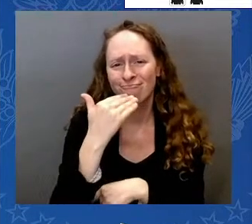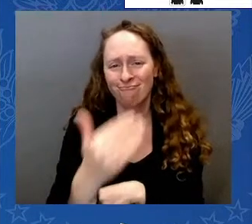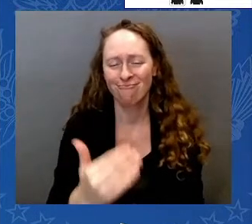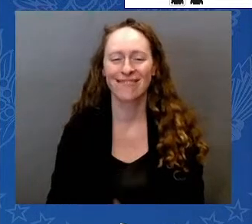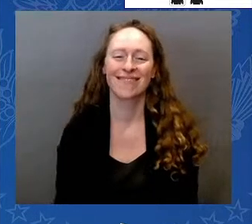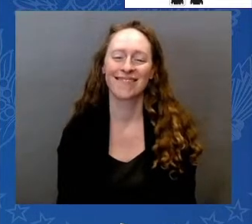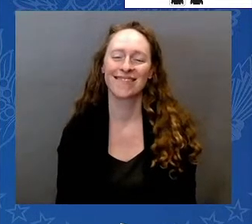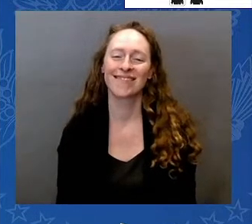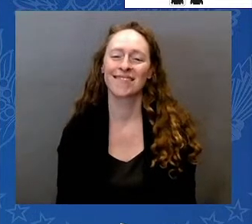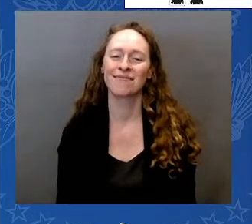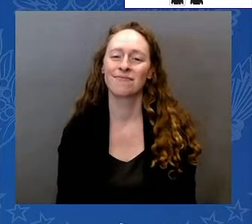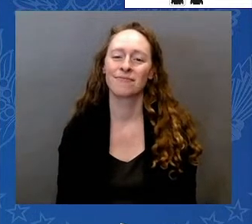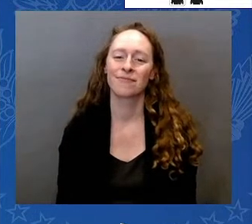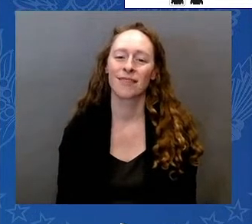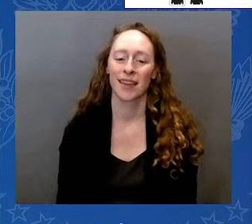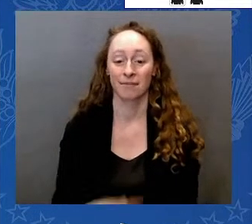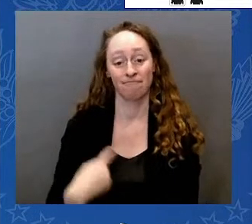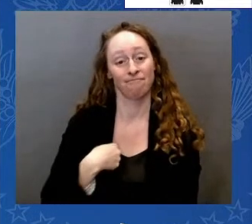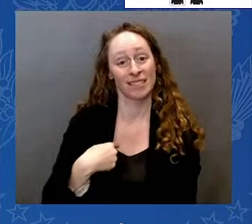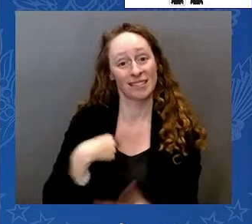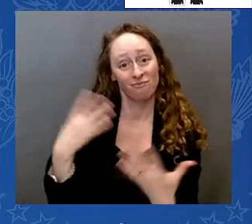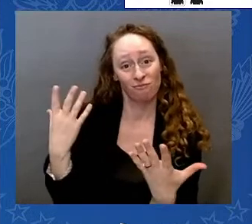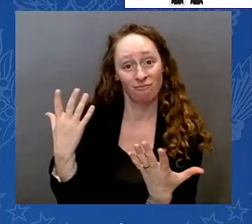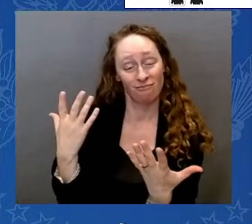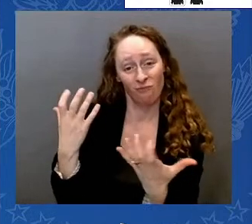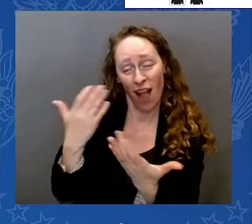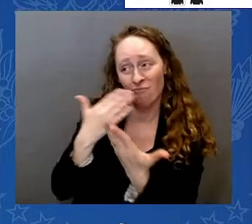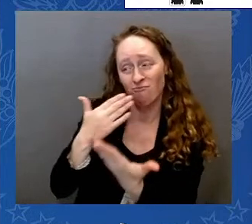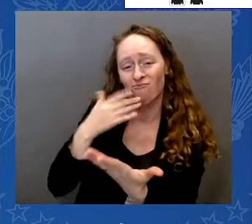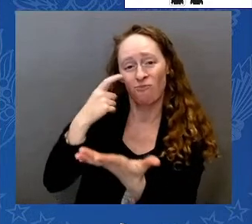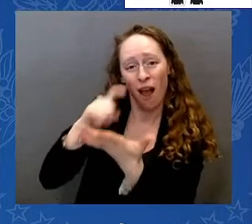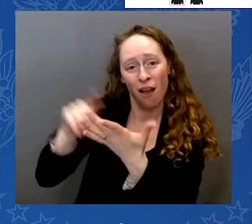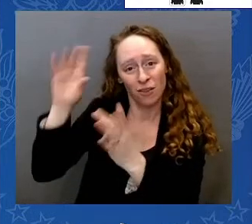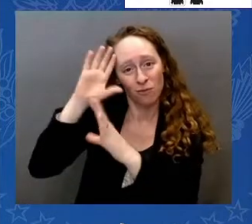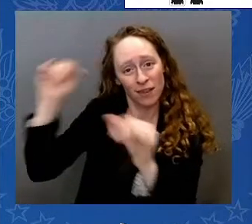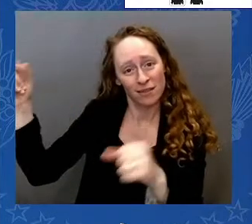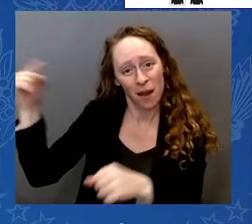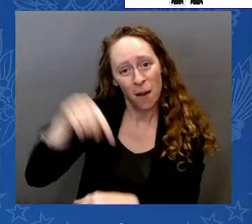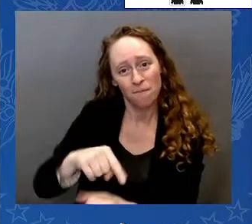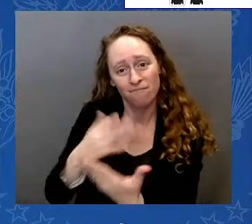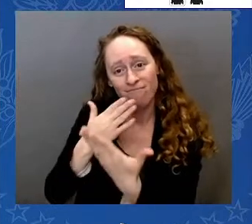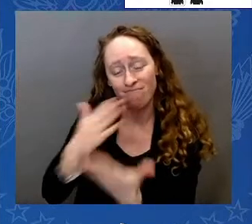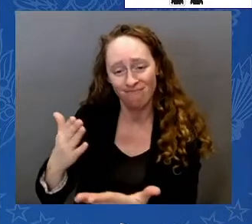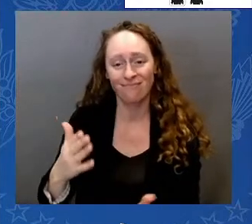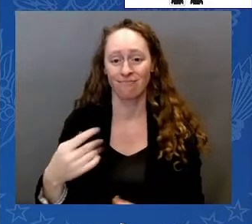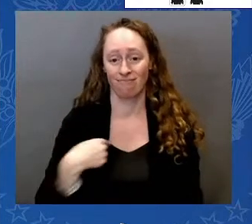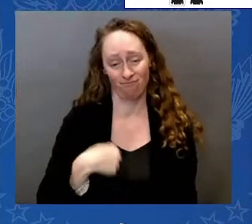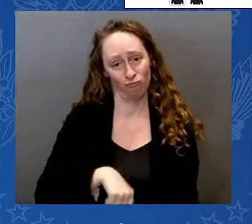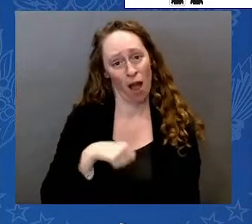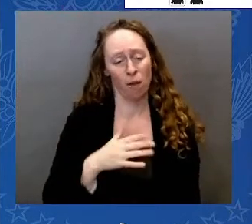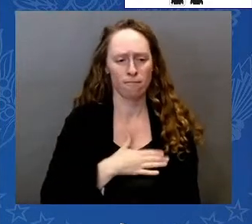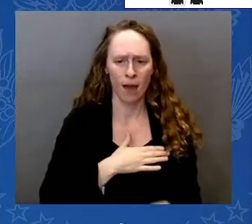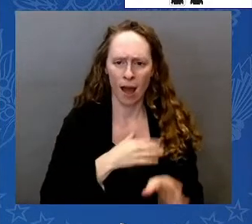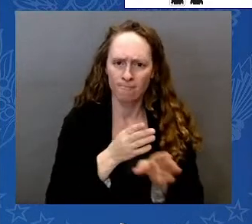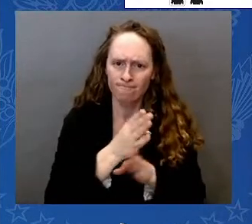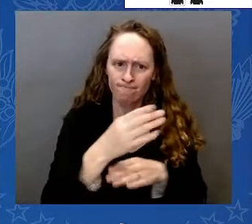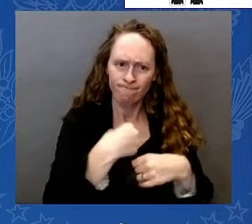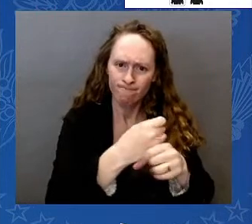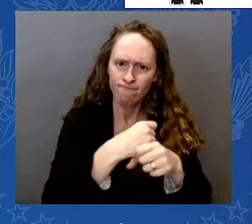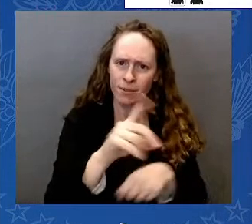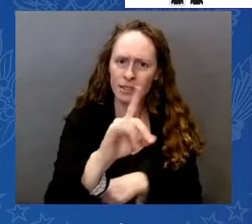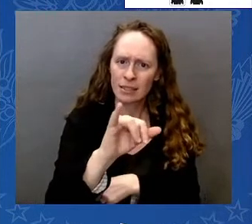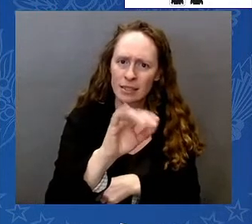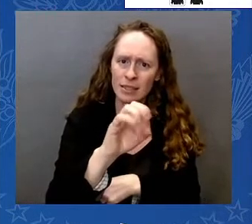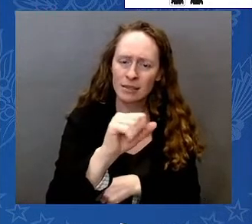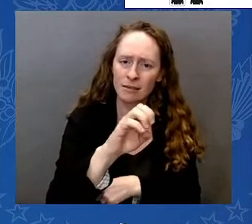proudly build heavy-duty diesel engines, transmissions, electromobility power boxes, and axles